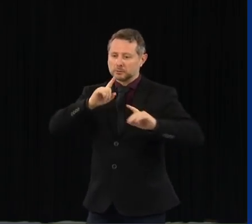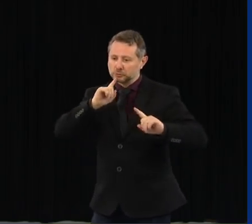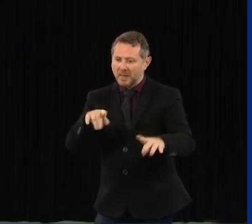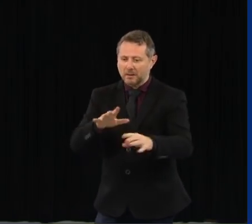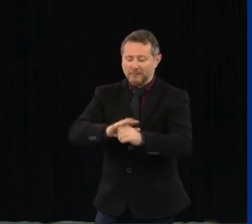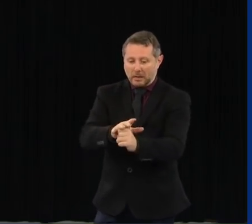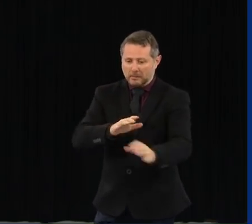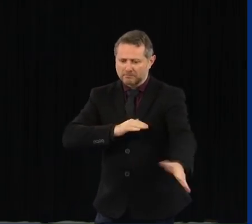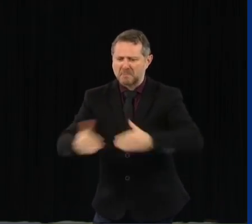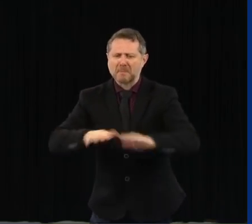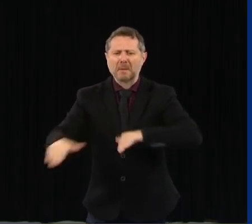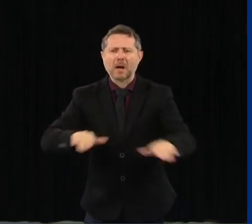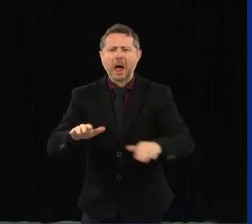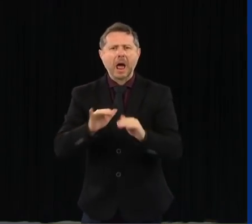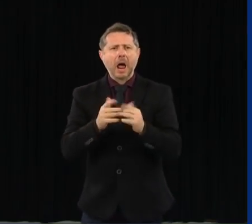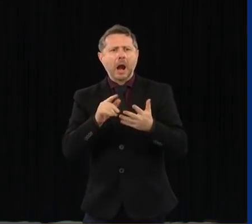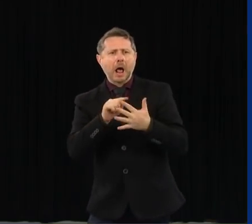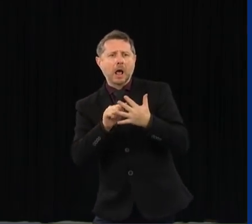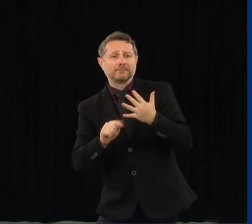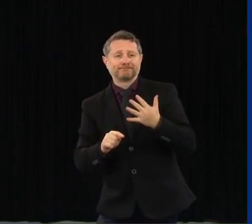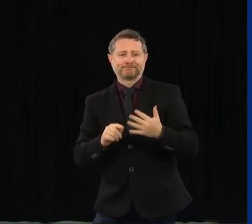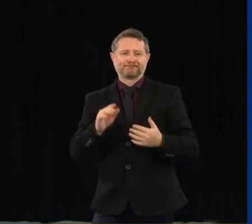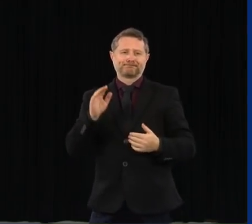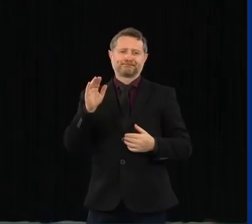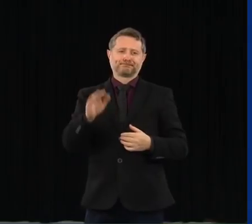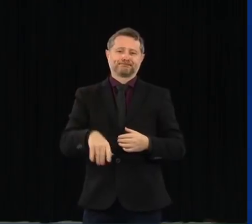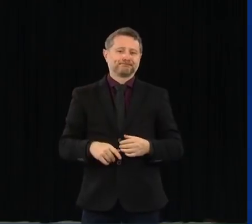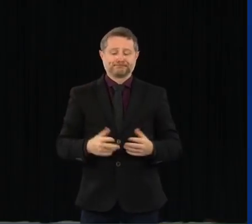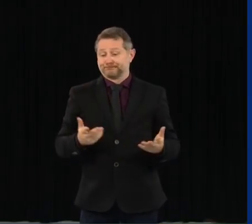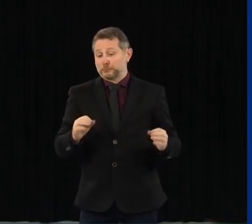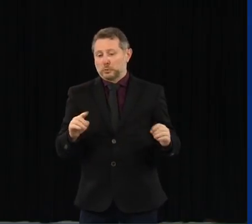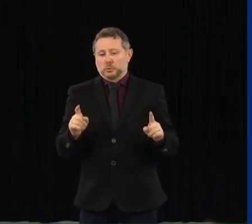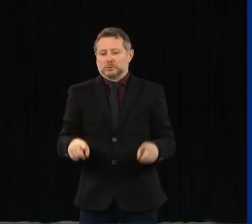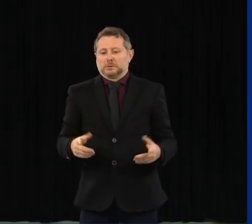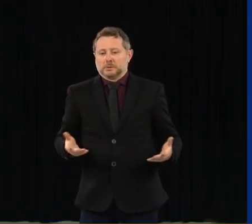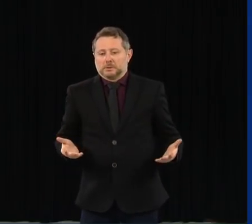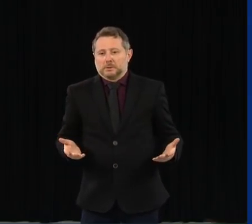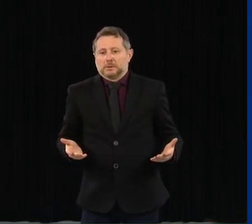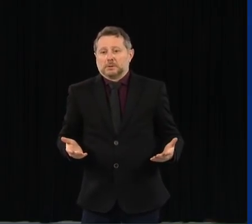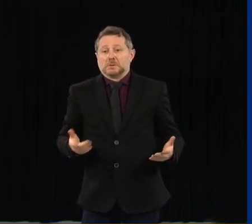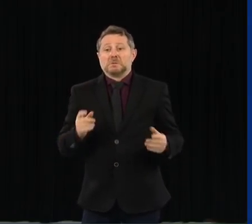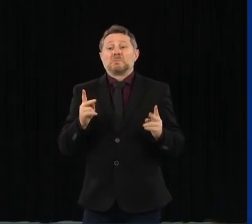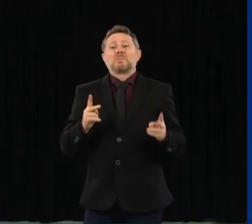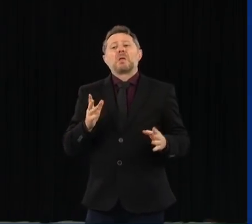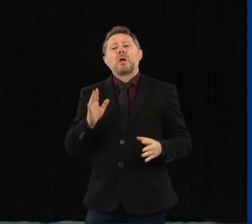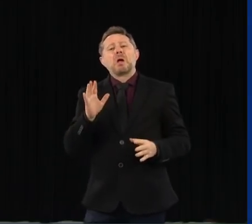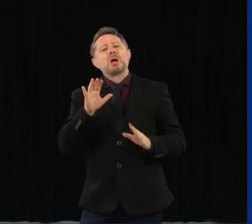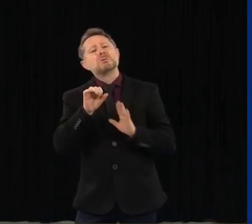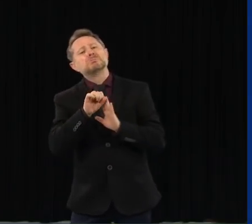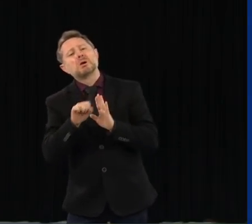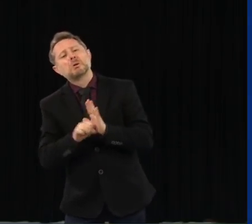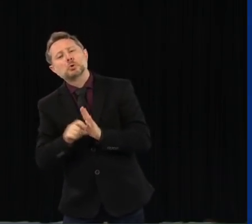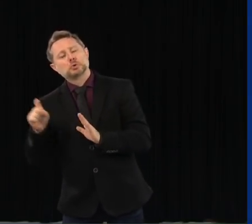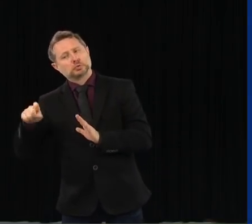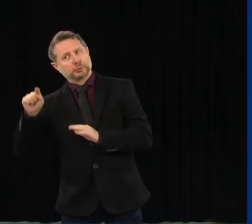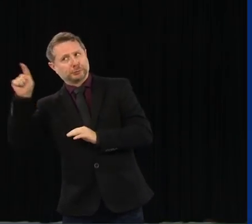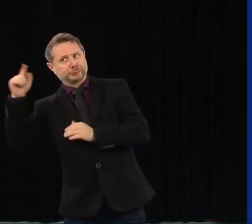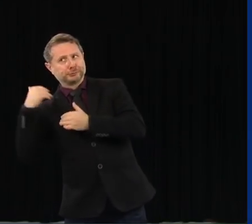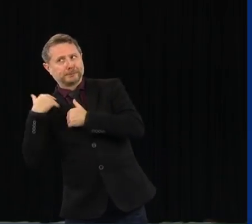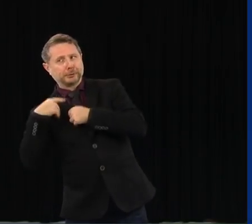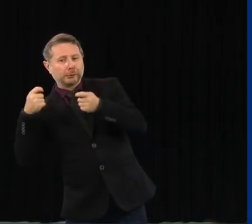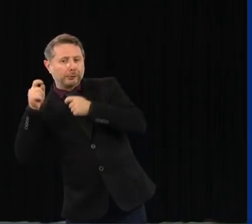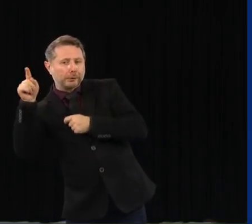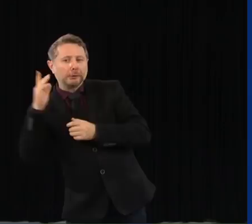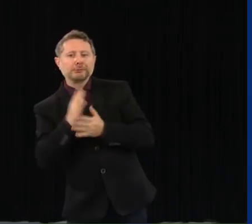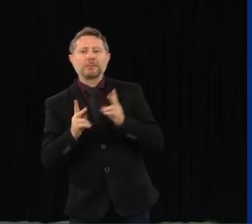from an intergovernmental perspective. People want to say, well, this is a states' rights question versus